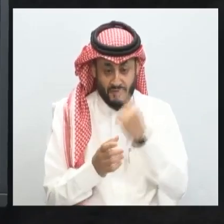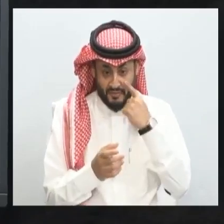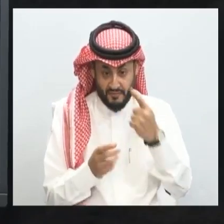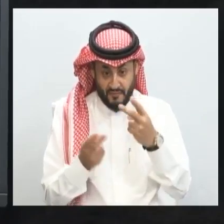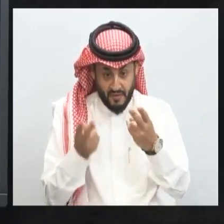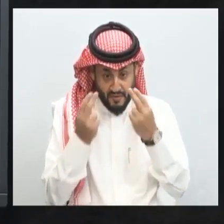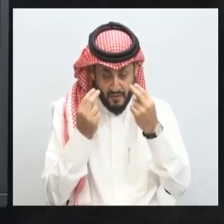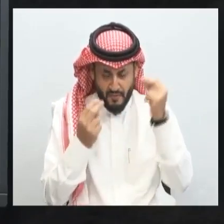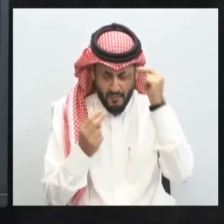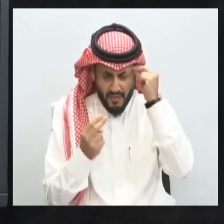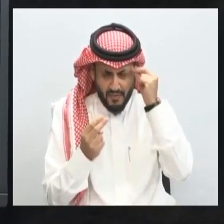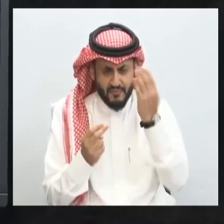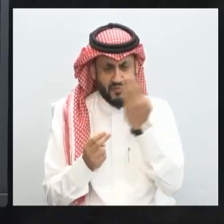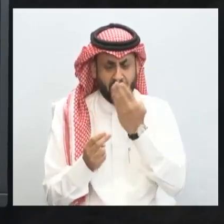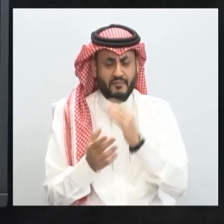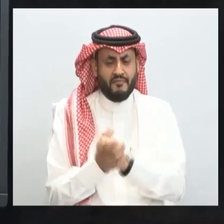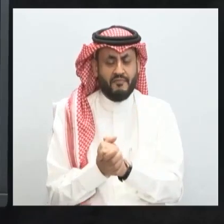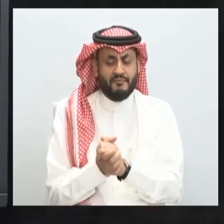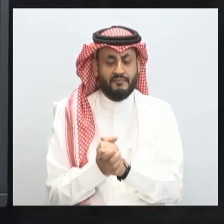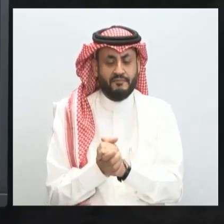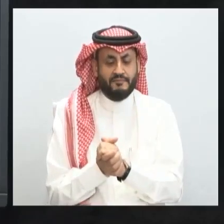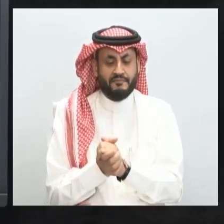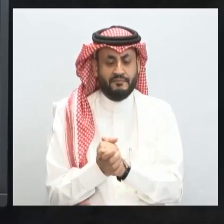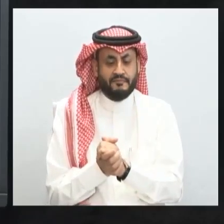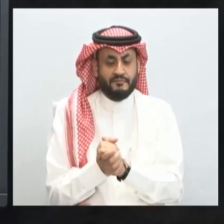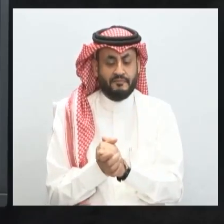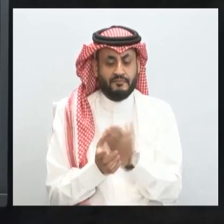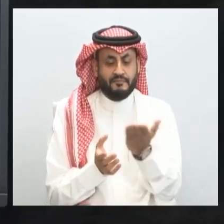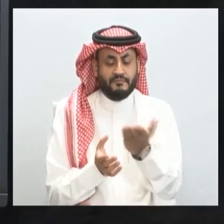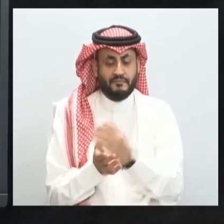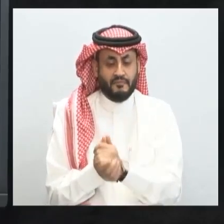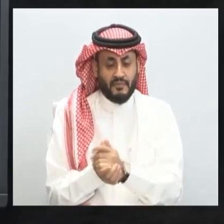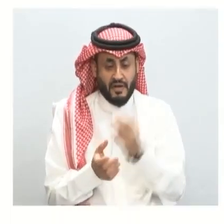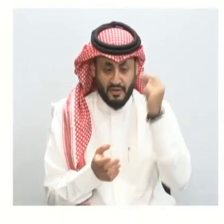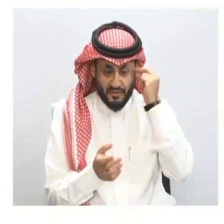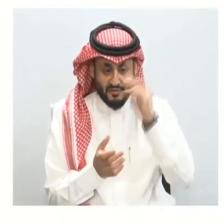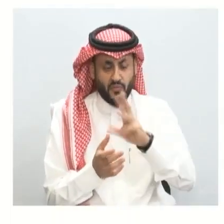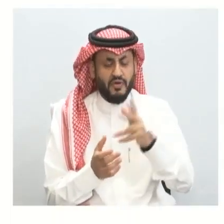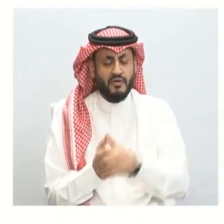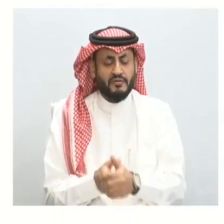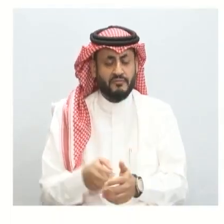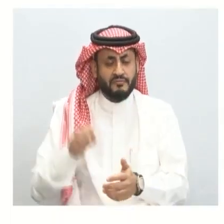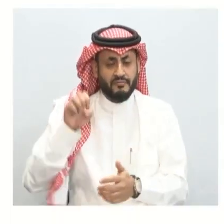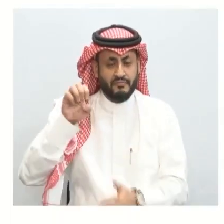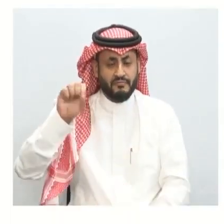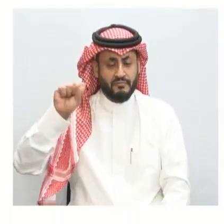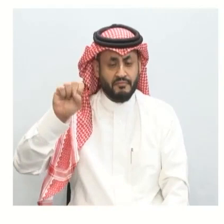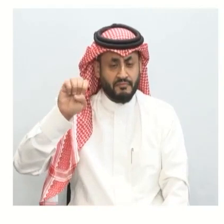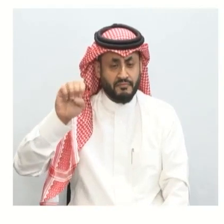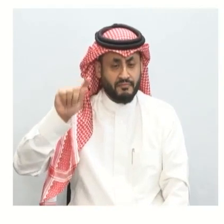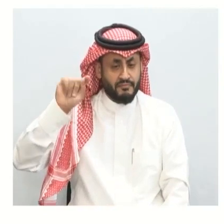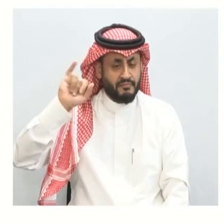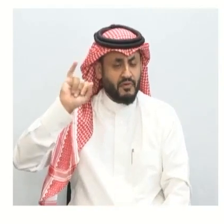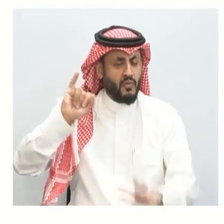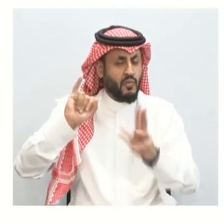and to put in mind while you are reading. We have the question, do you know what SETI stands for?